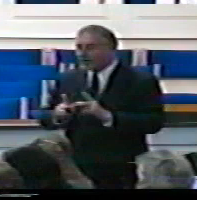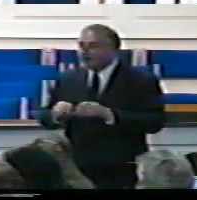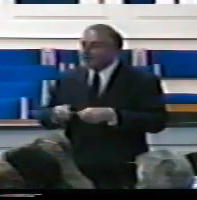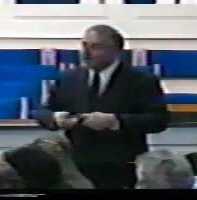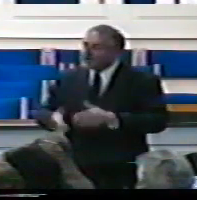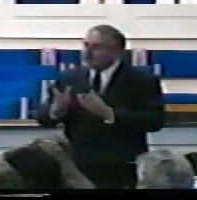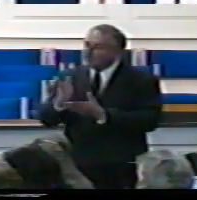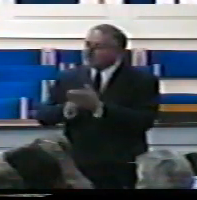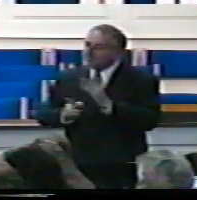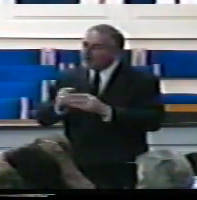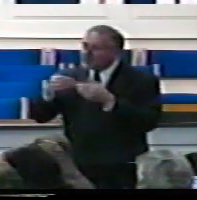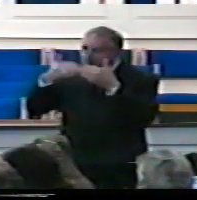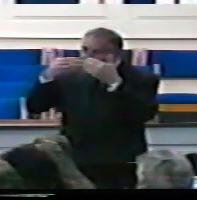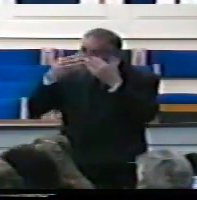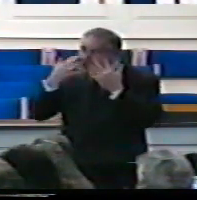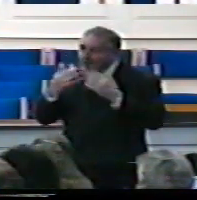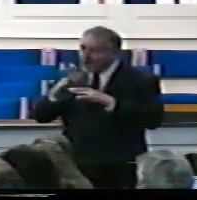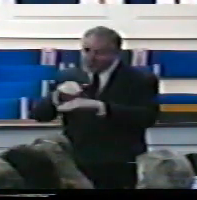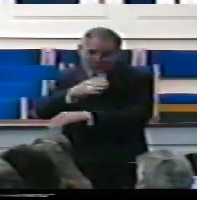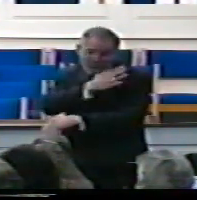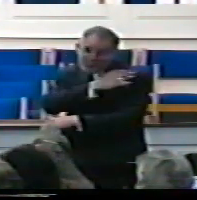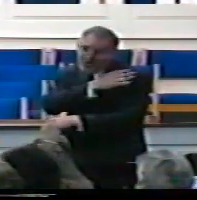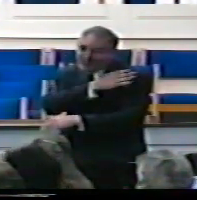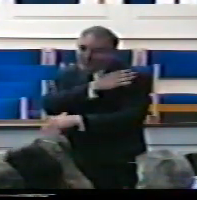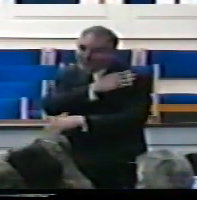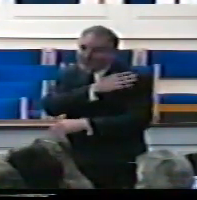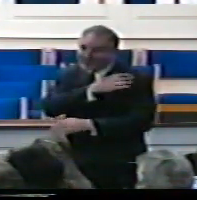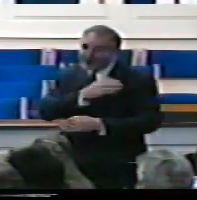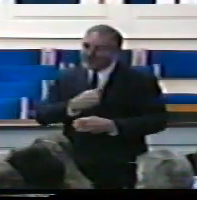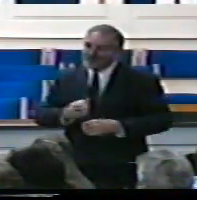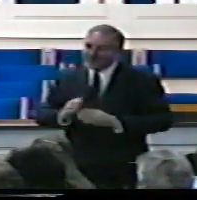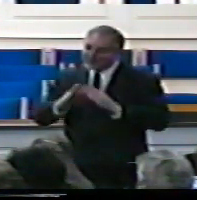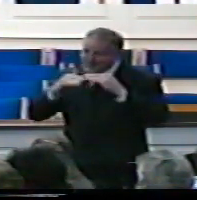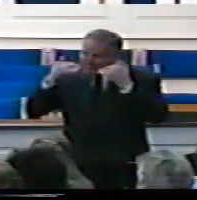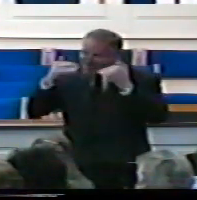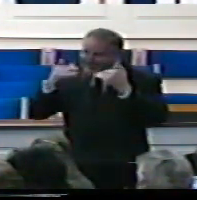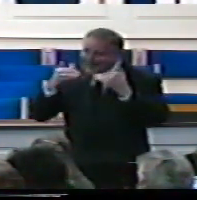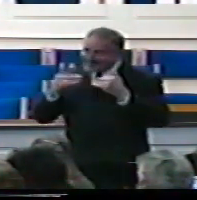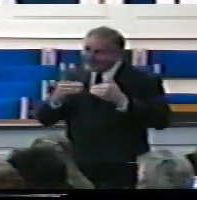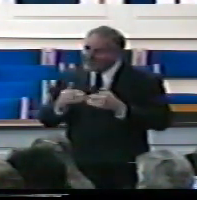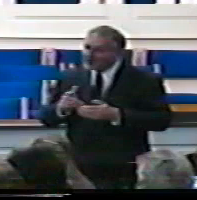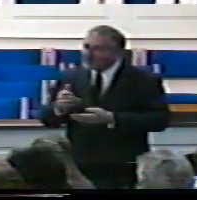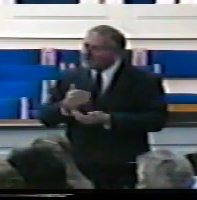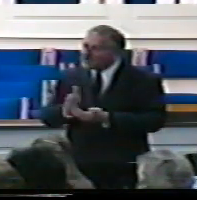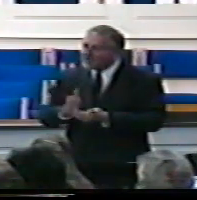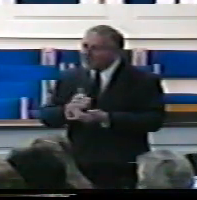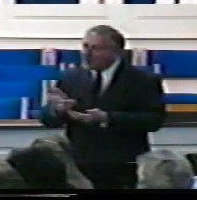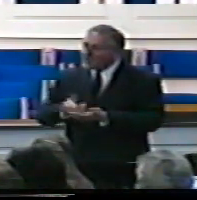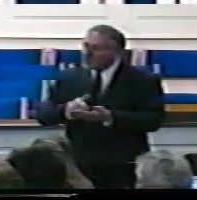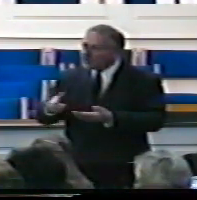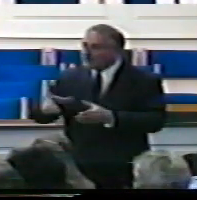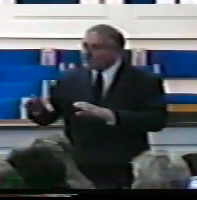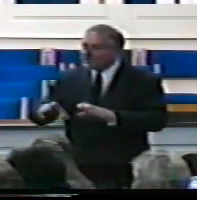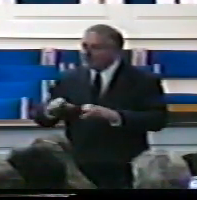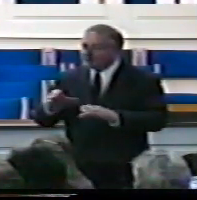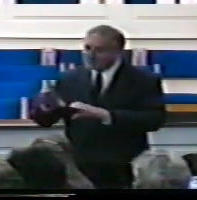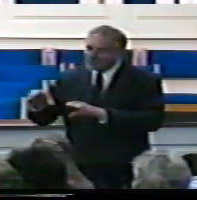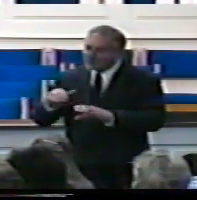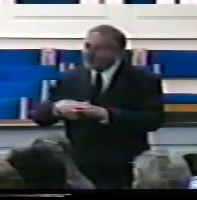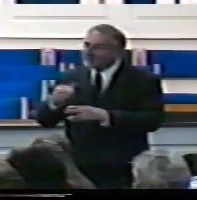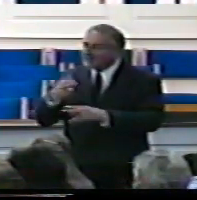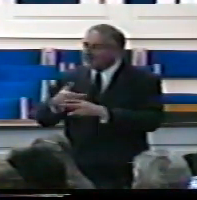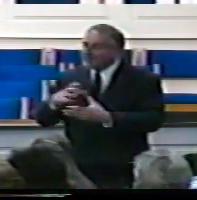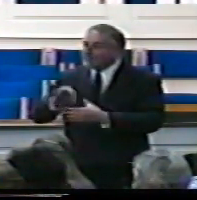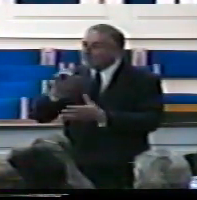shoulder, smile, a handshake, a cheer. Whatever you've done in His name, I want you to